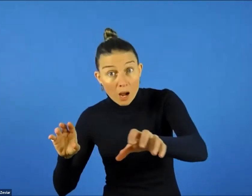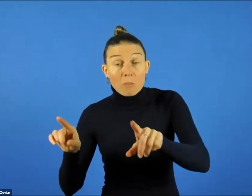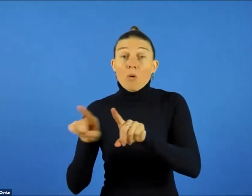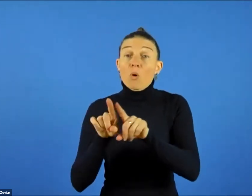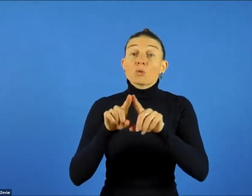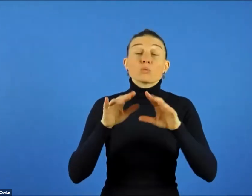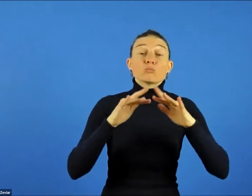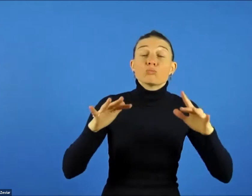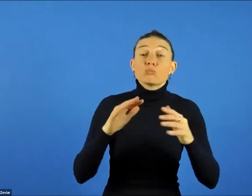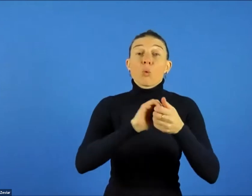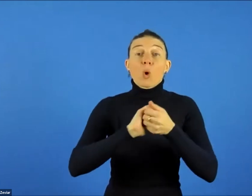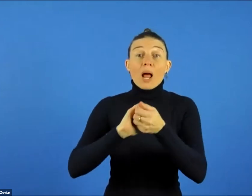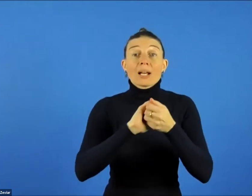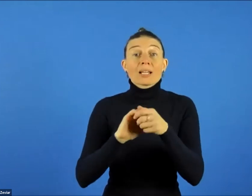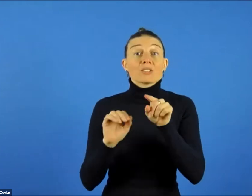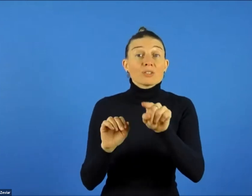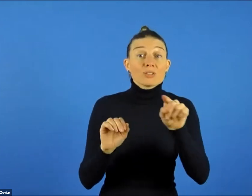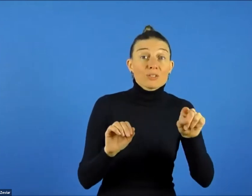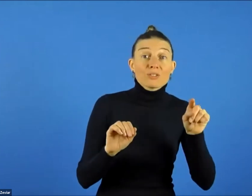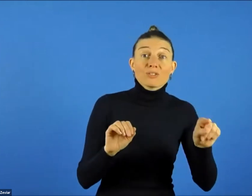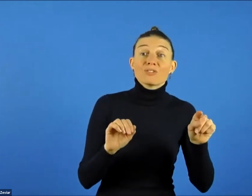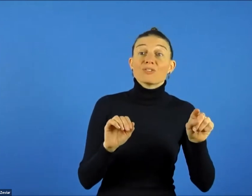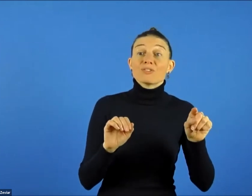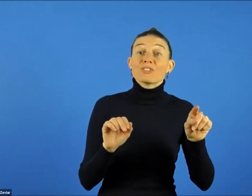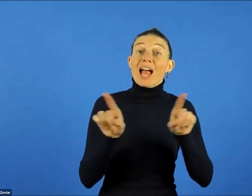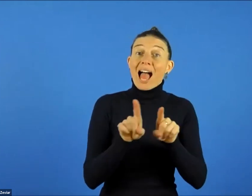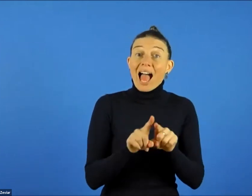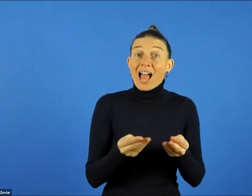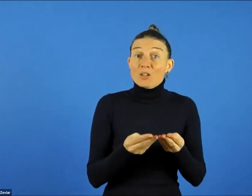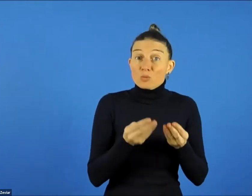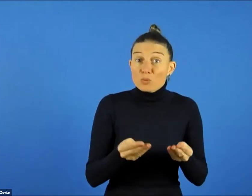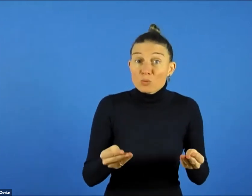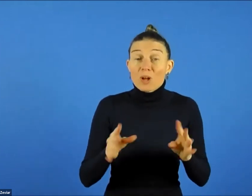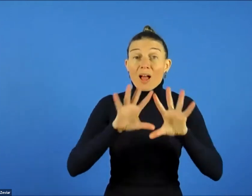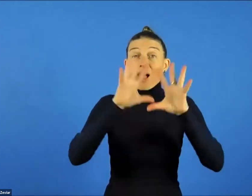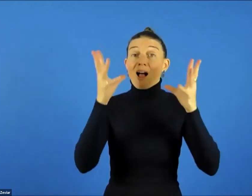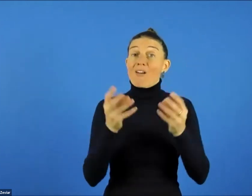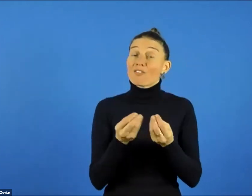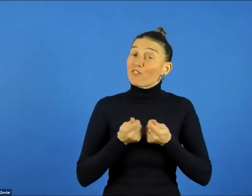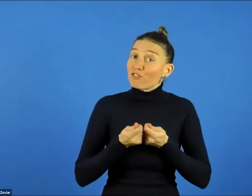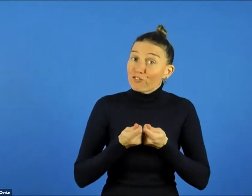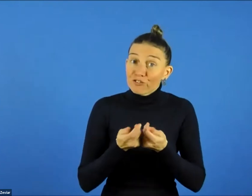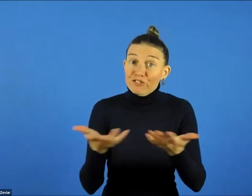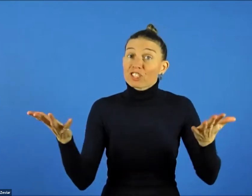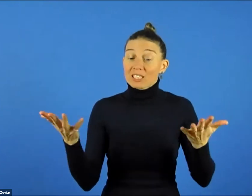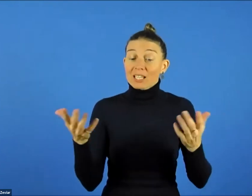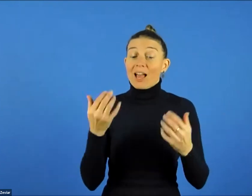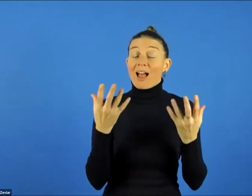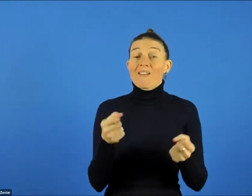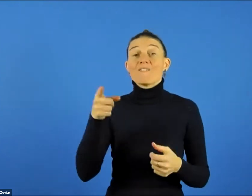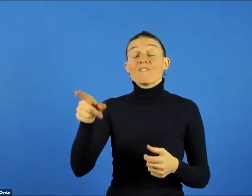stakeholders, in particular the resources which are free, freely accessible on the web